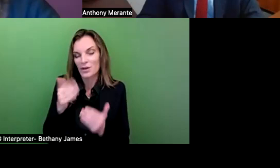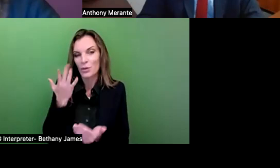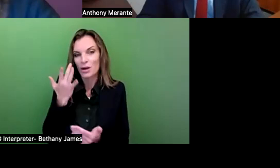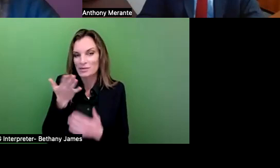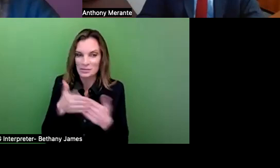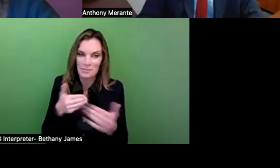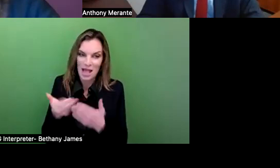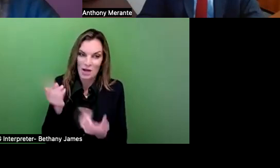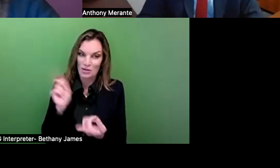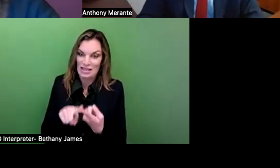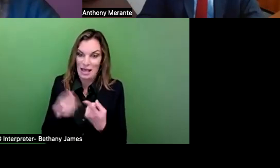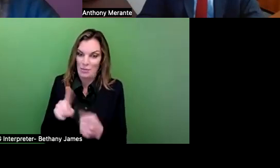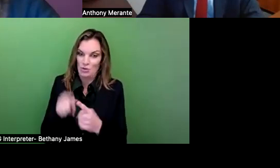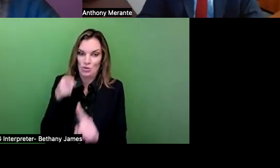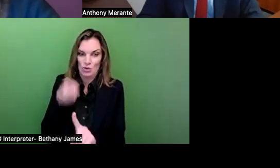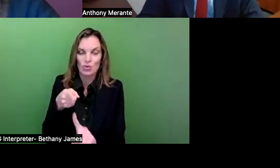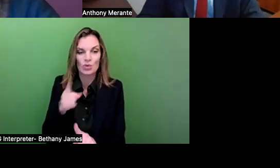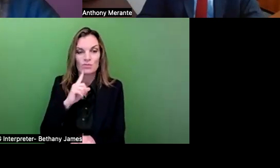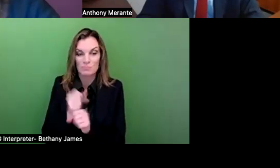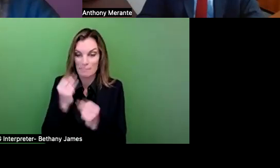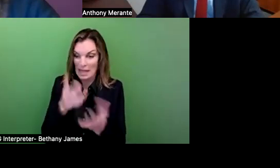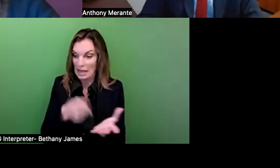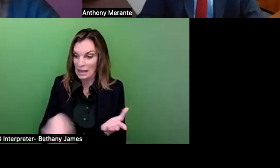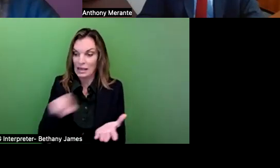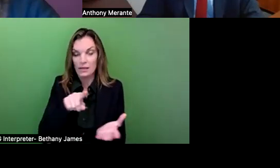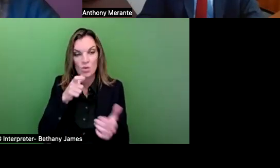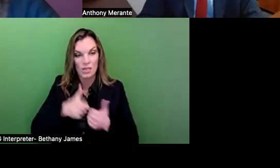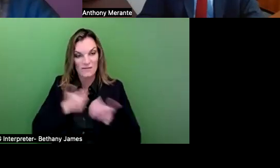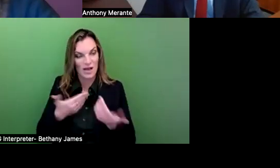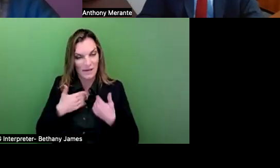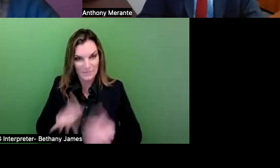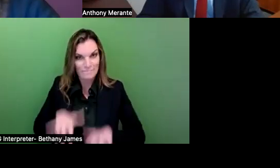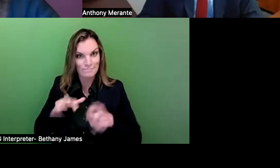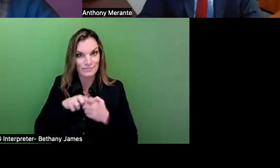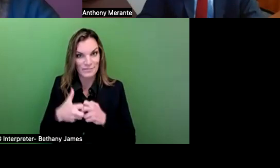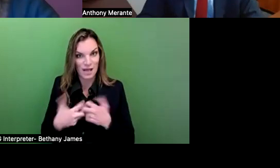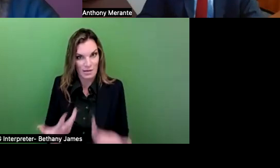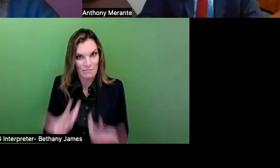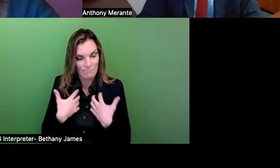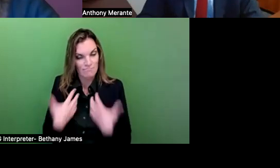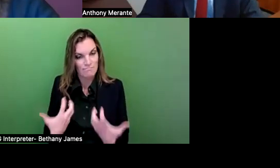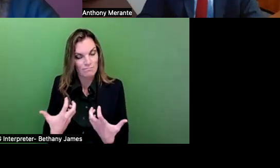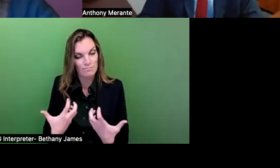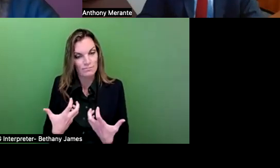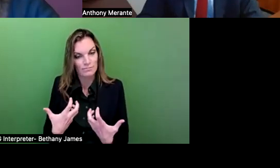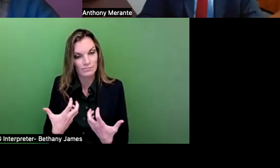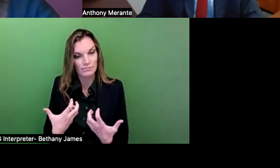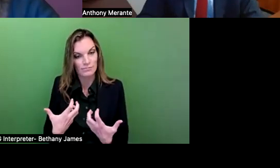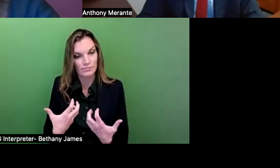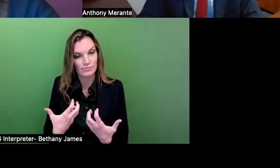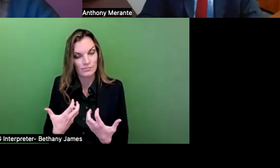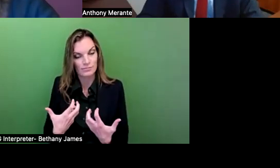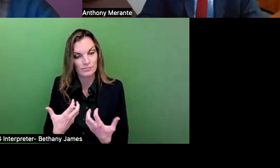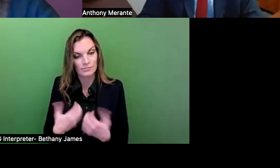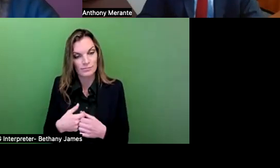matter until it happens to you. And I have a lot of constituents that have flooding problems, and I would love to start by, again, scanning all of